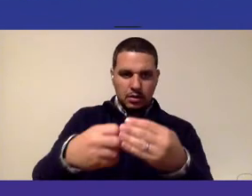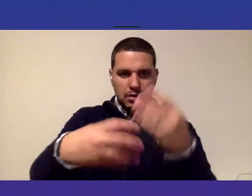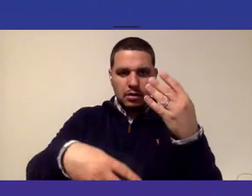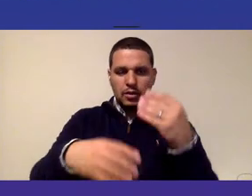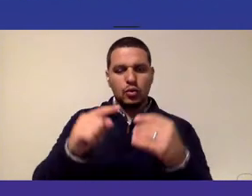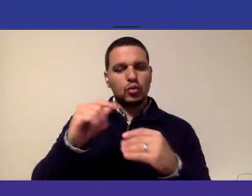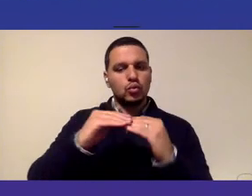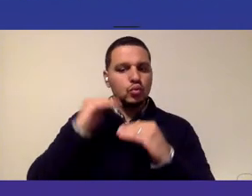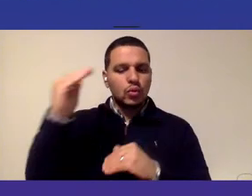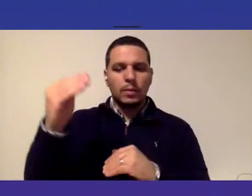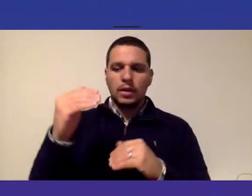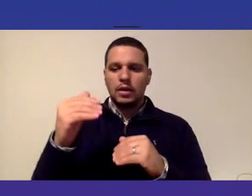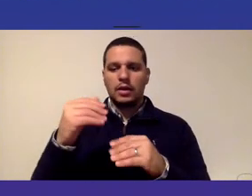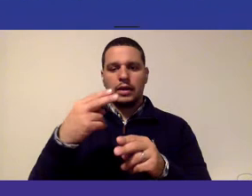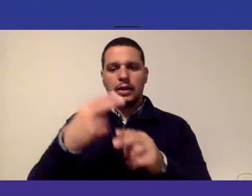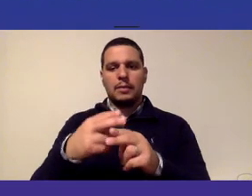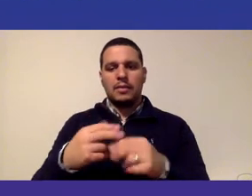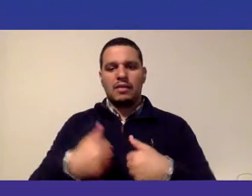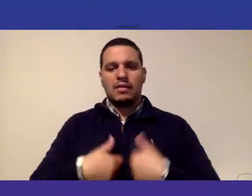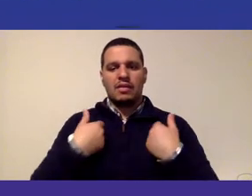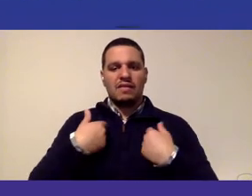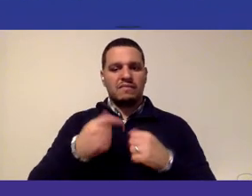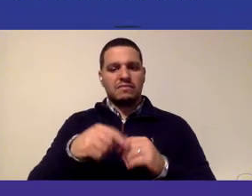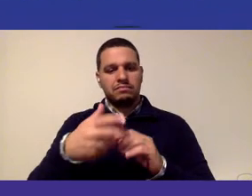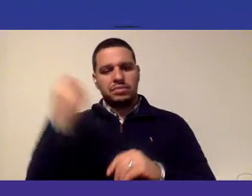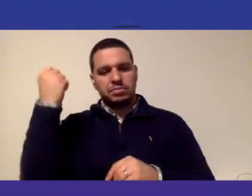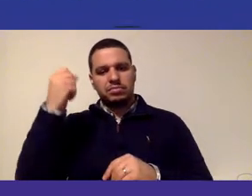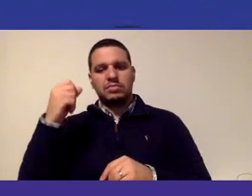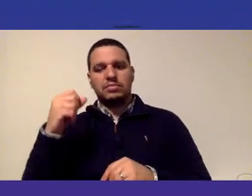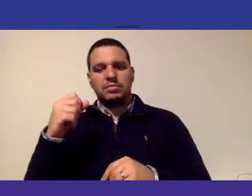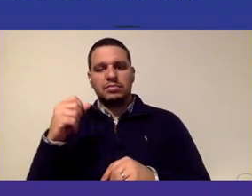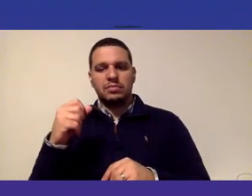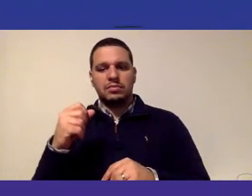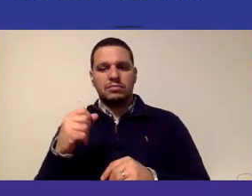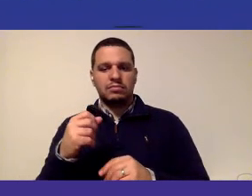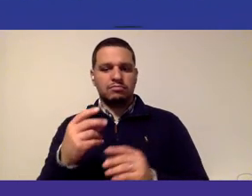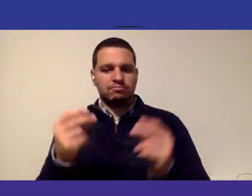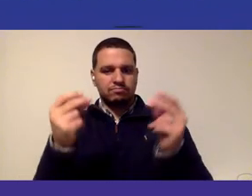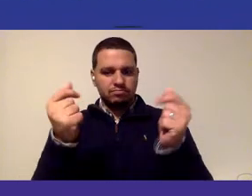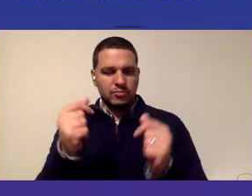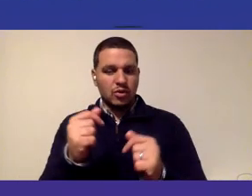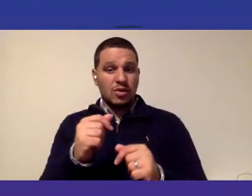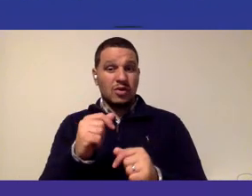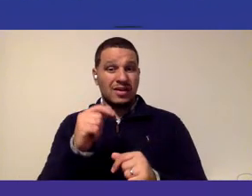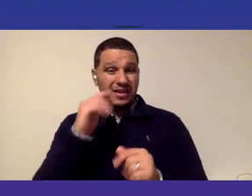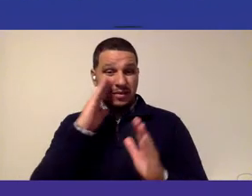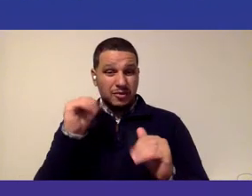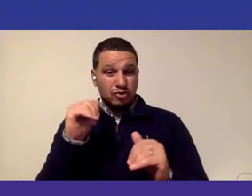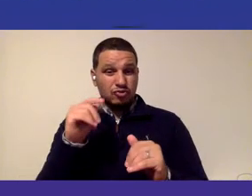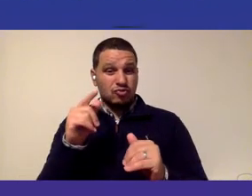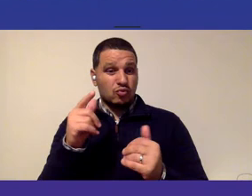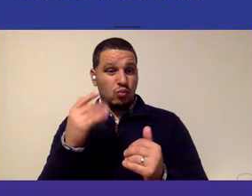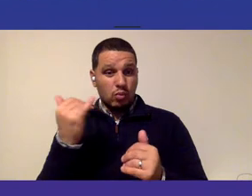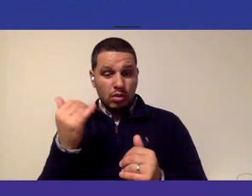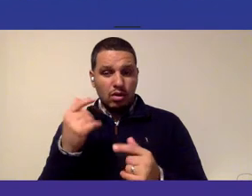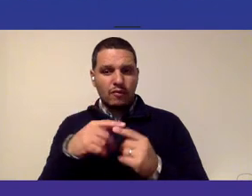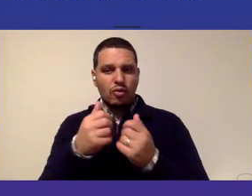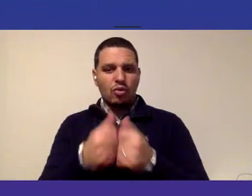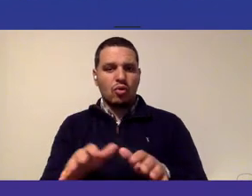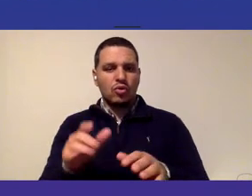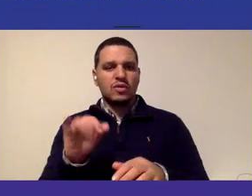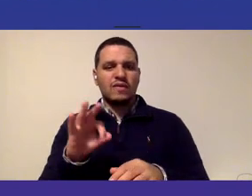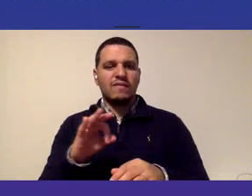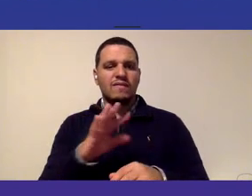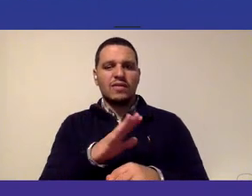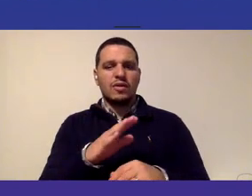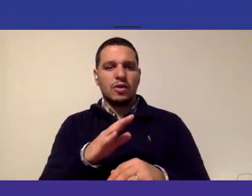to name whose lives were snatched with impunity before him, and an anticipatory rejoinder for the losses to